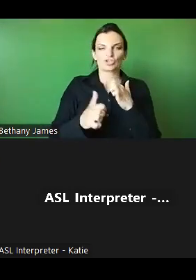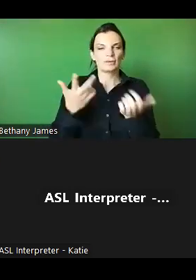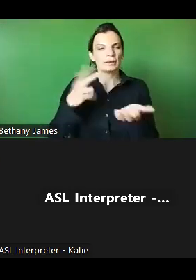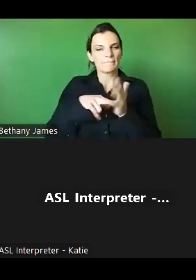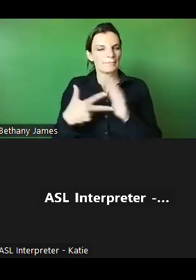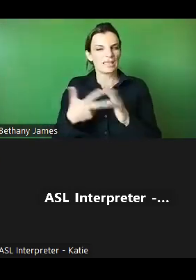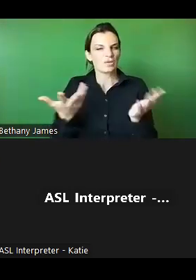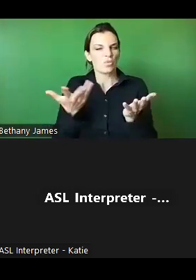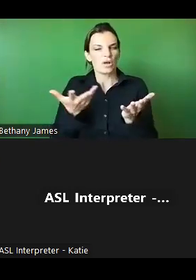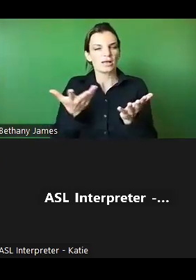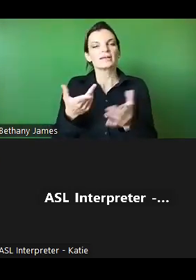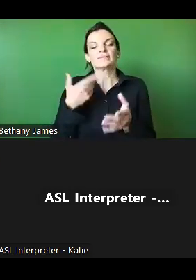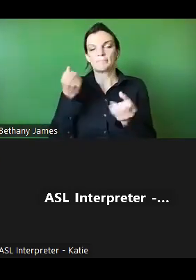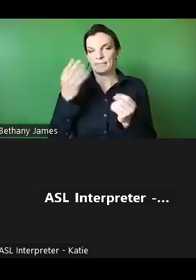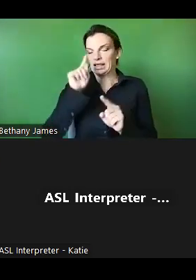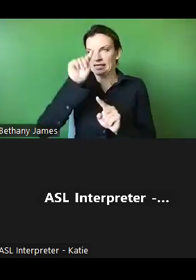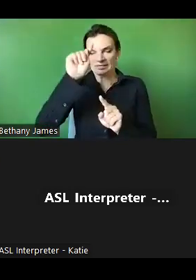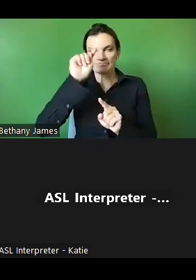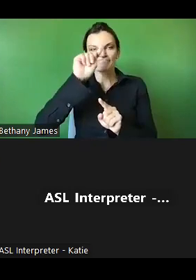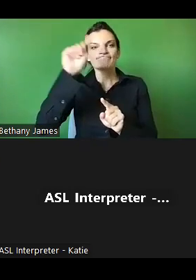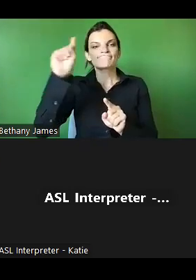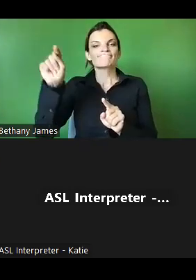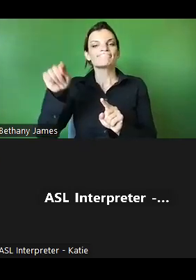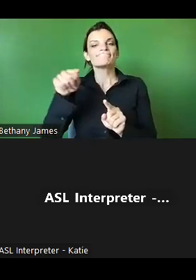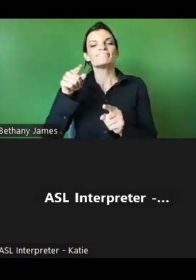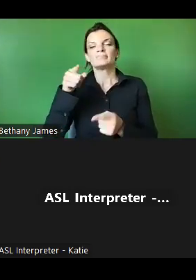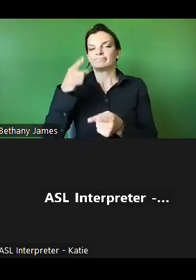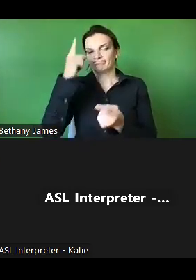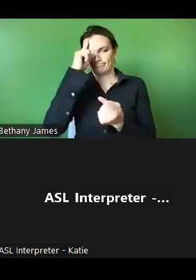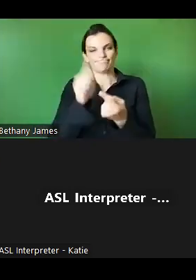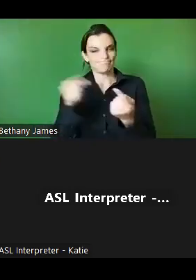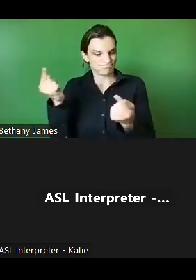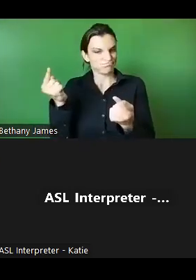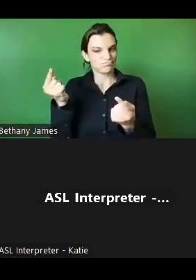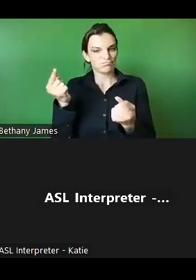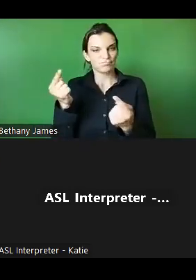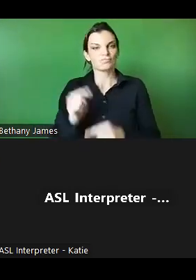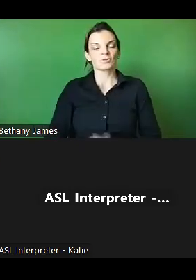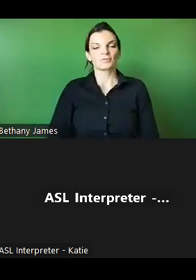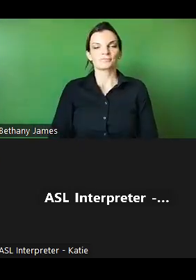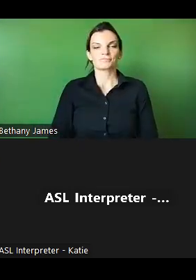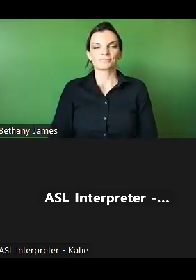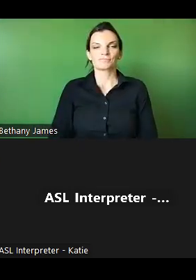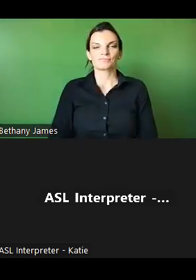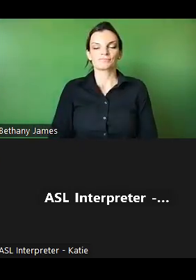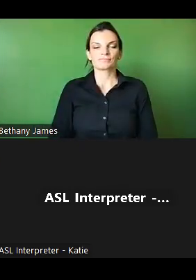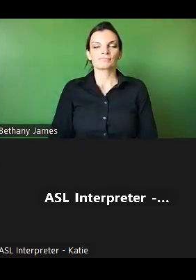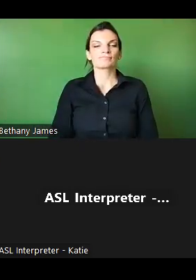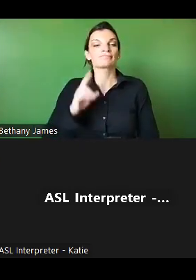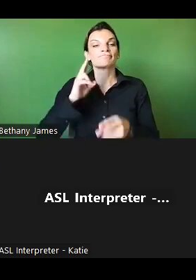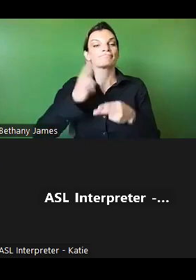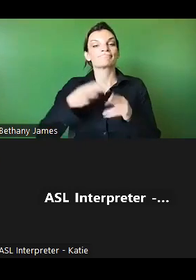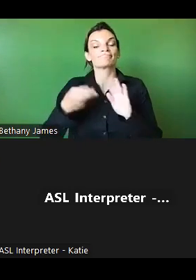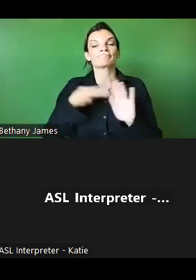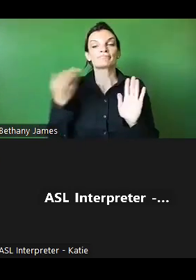and or that construct rather, and the critics of the microaggression construct characterize it as